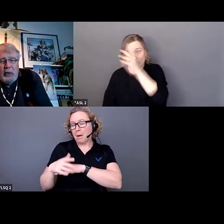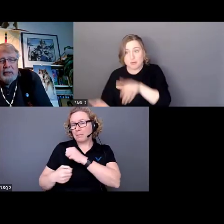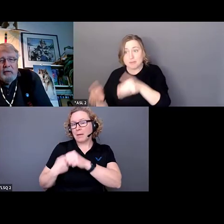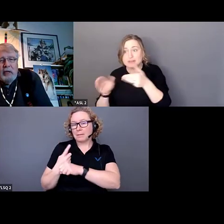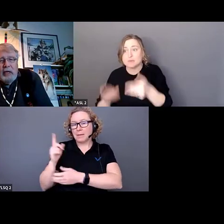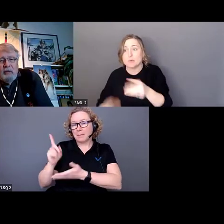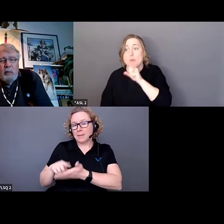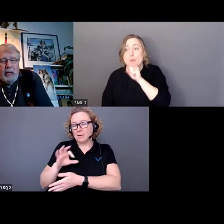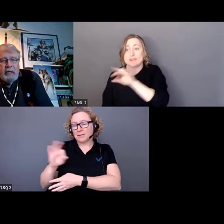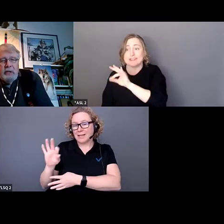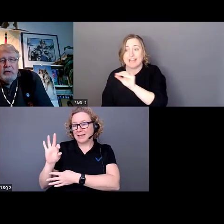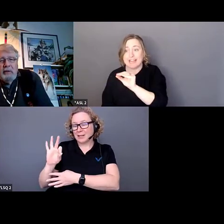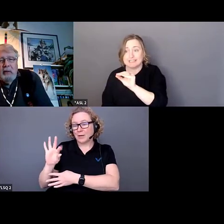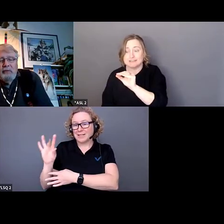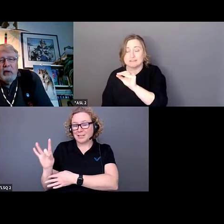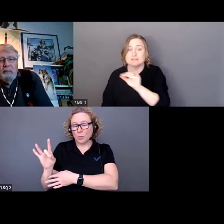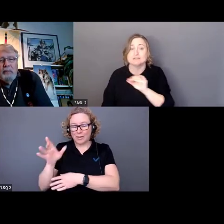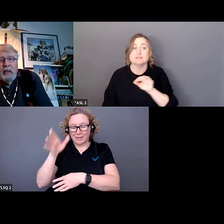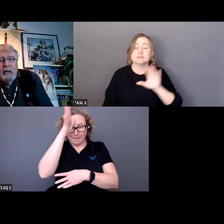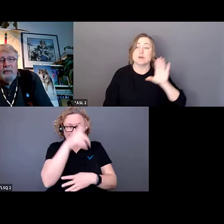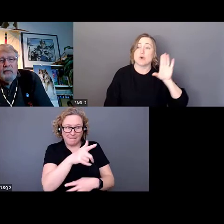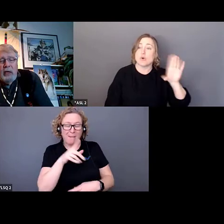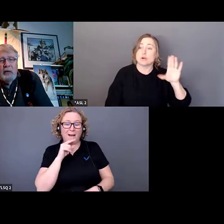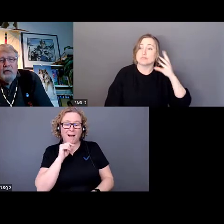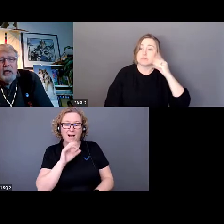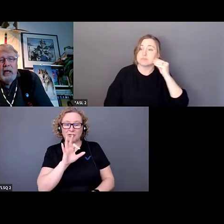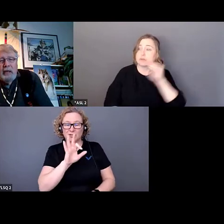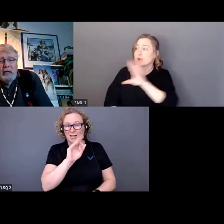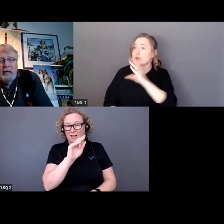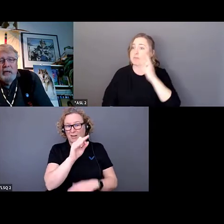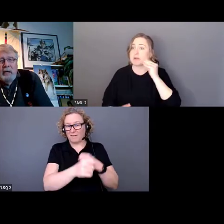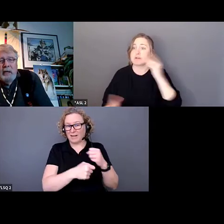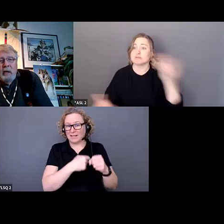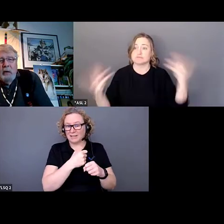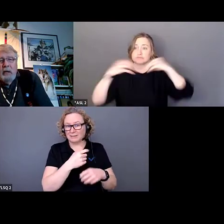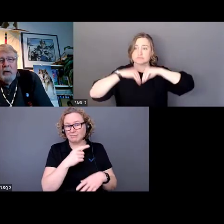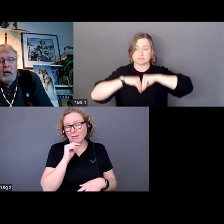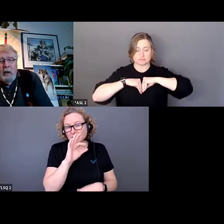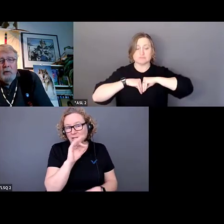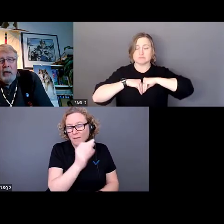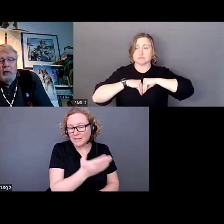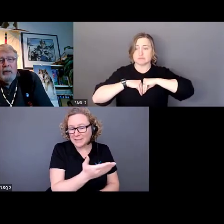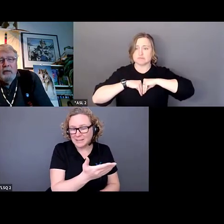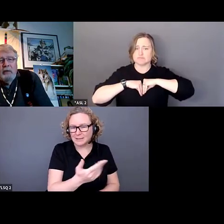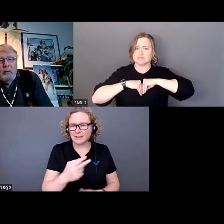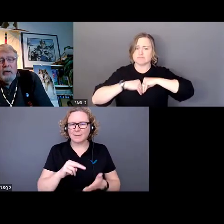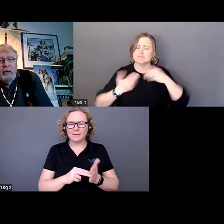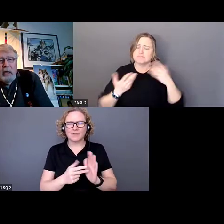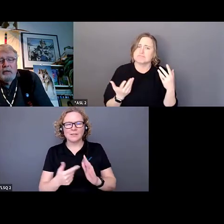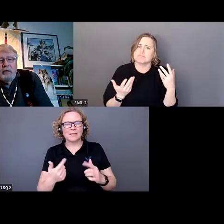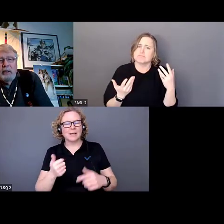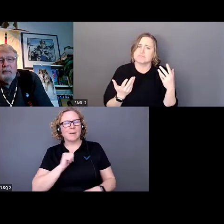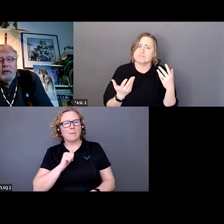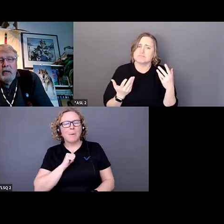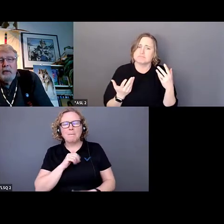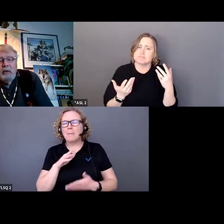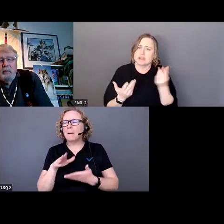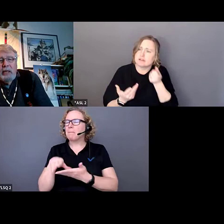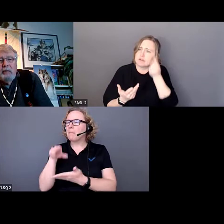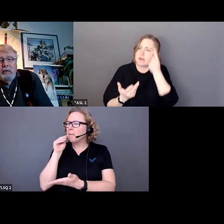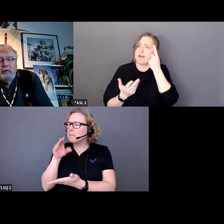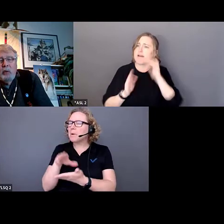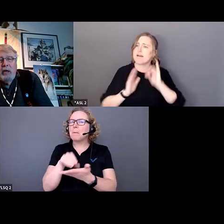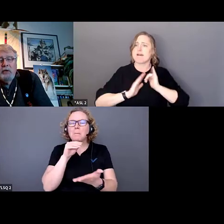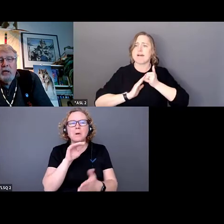that experience, and that's where my teachings come from, of understanding, how it is that we can actually live together